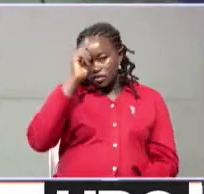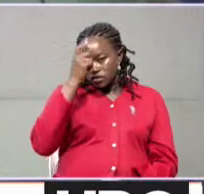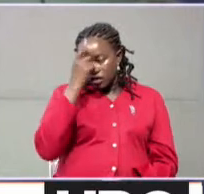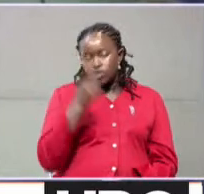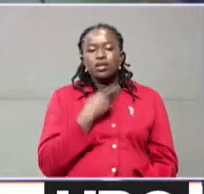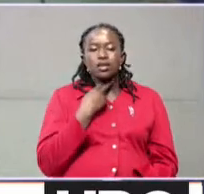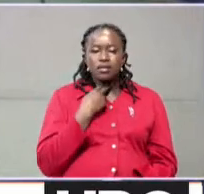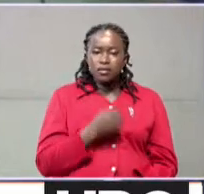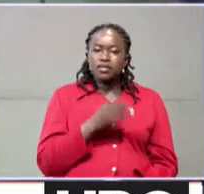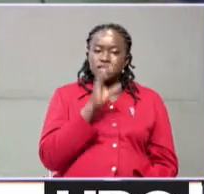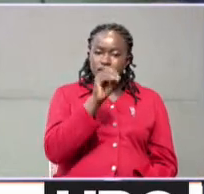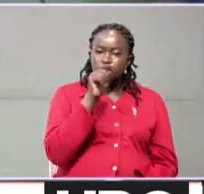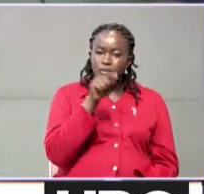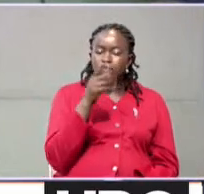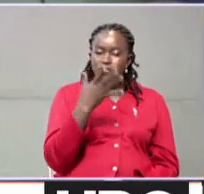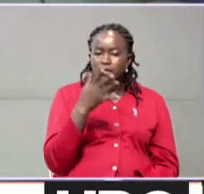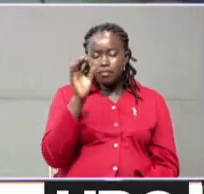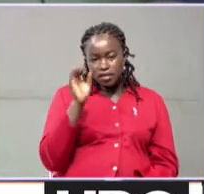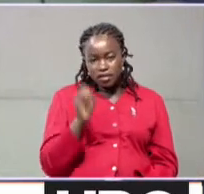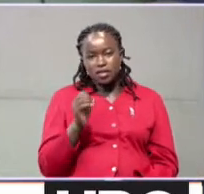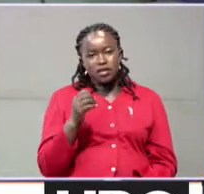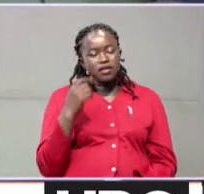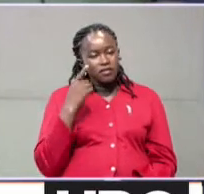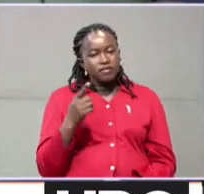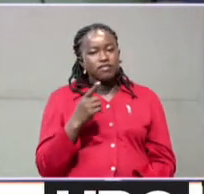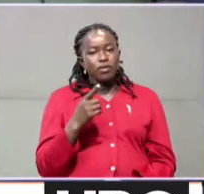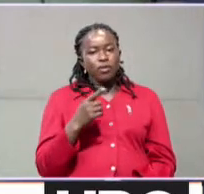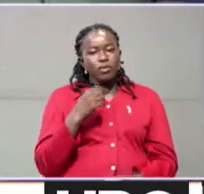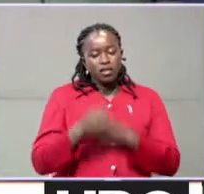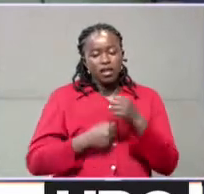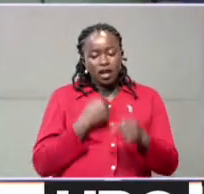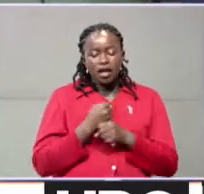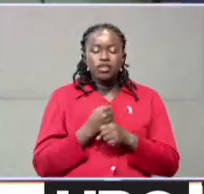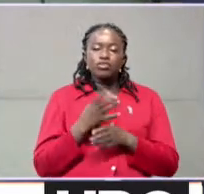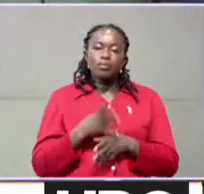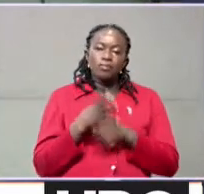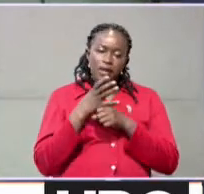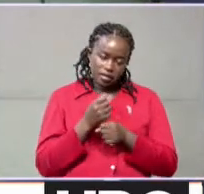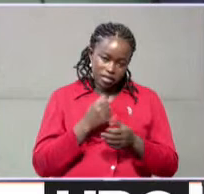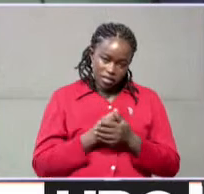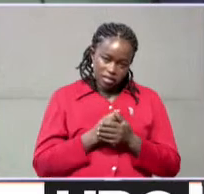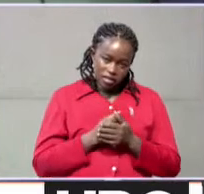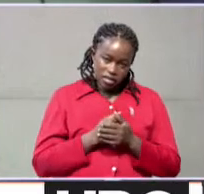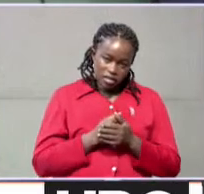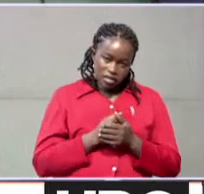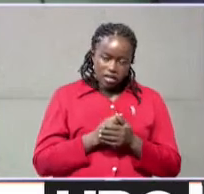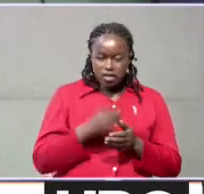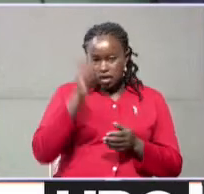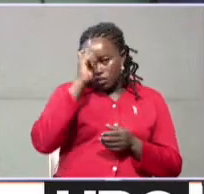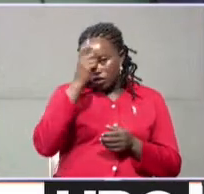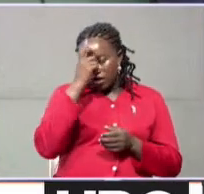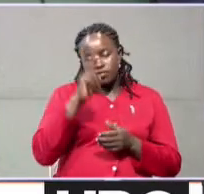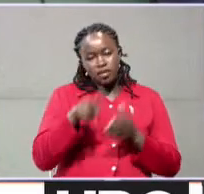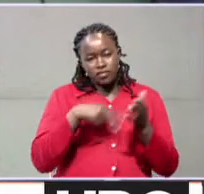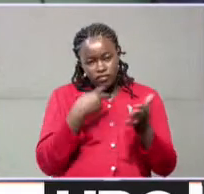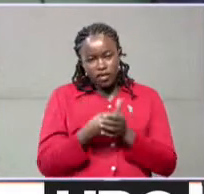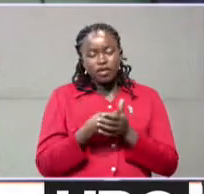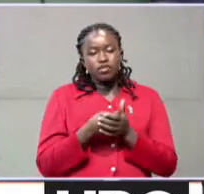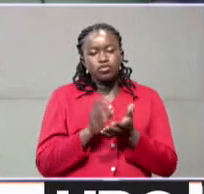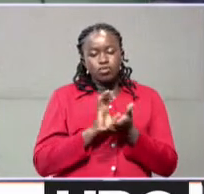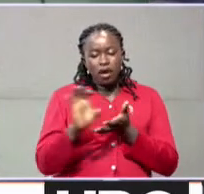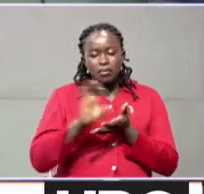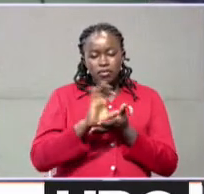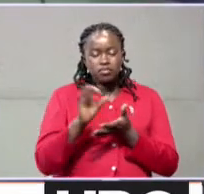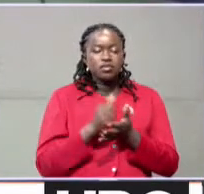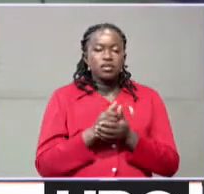0.5 percent of the appropriated annual budget now the failure by government to appropriate to this